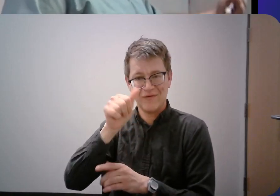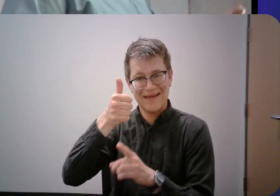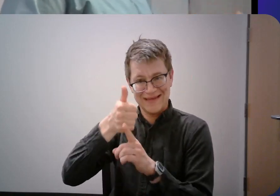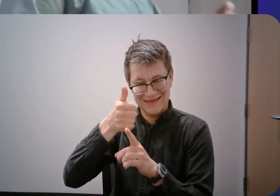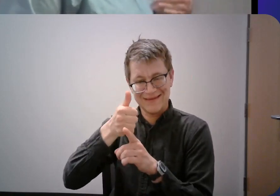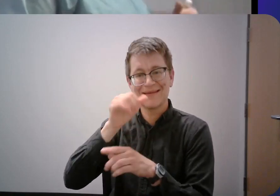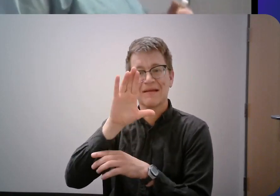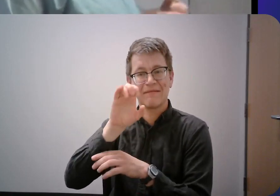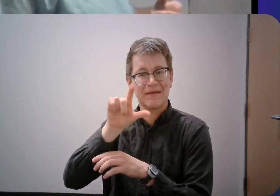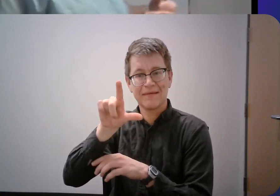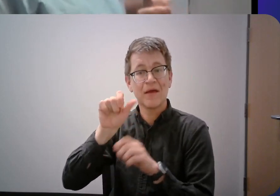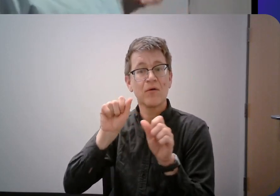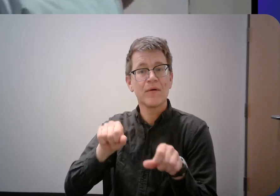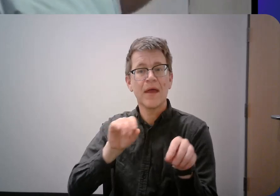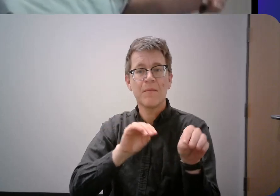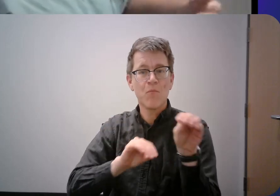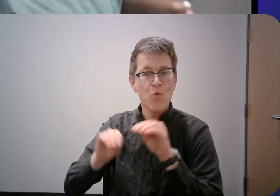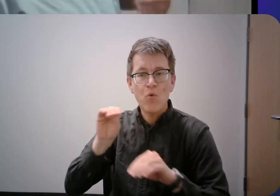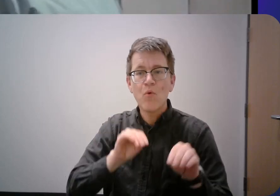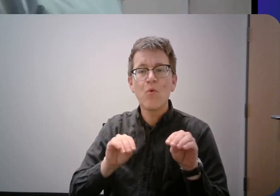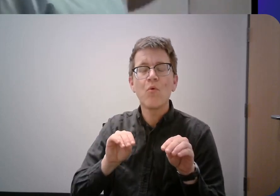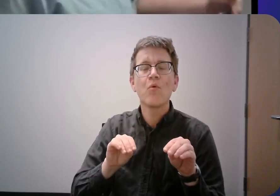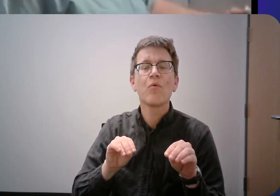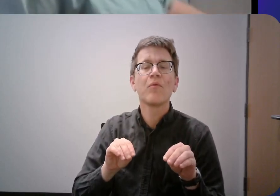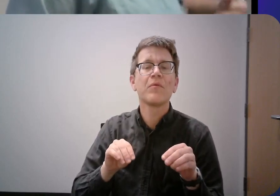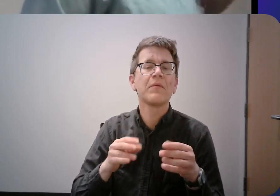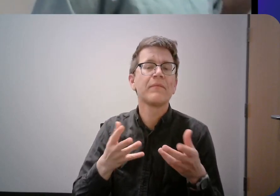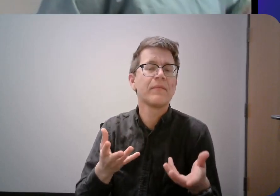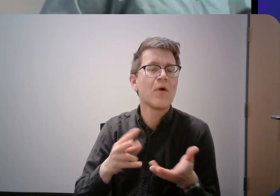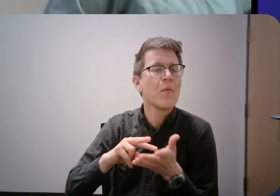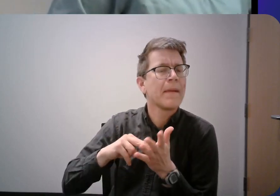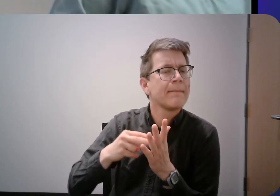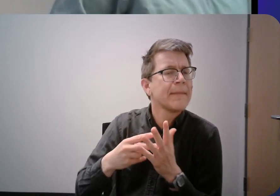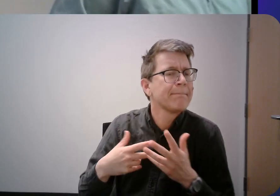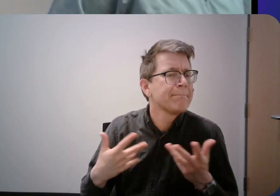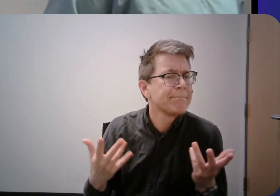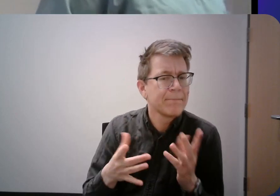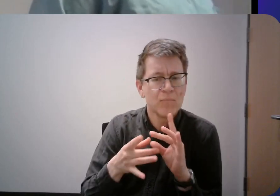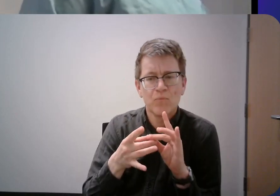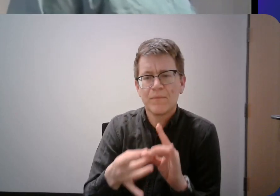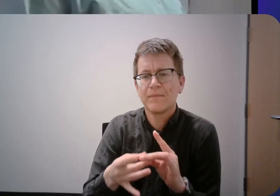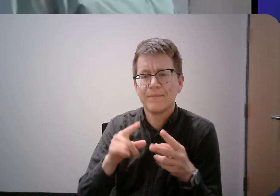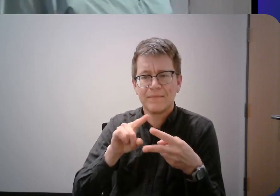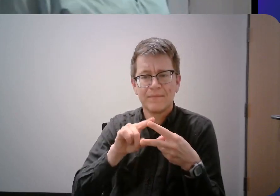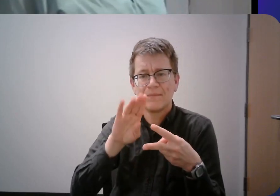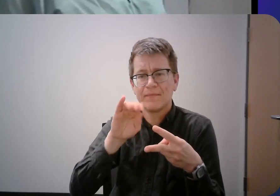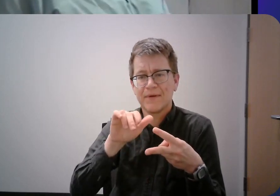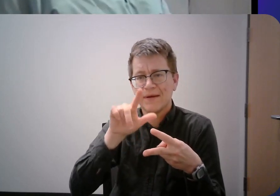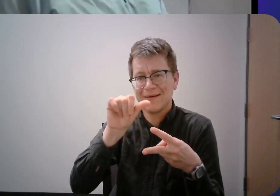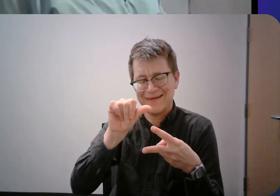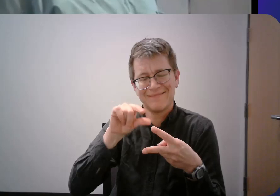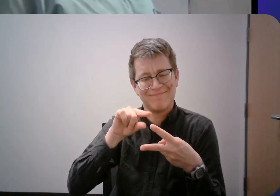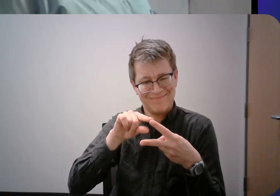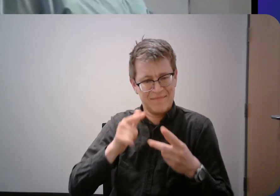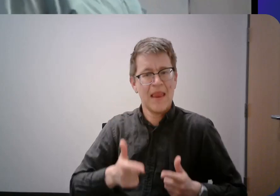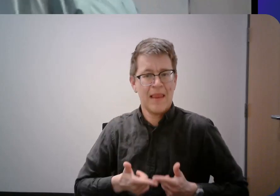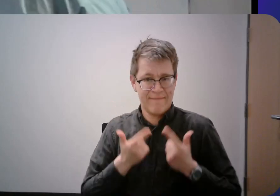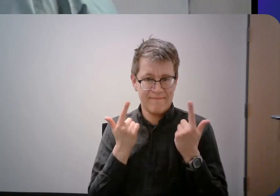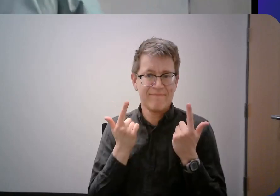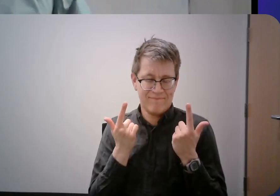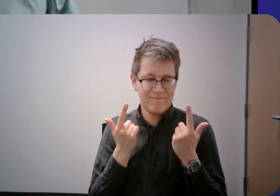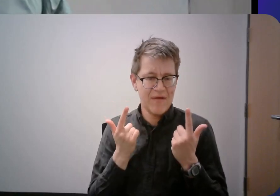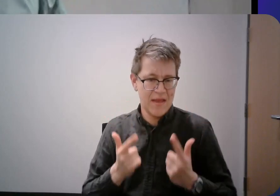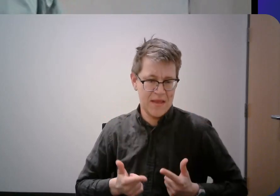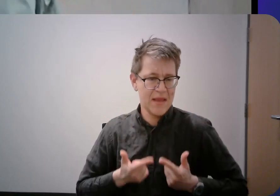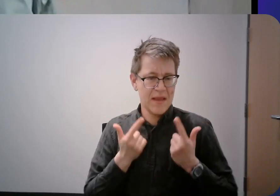cell that moves. Living means it has to eat, breathe, make waste, reproduce, and die. All these